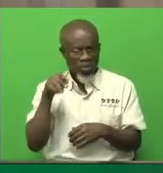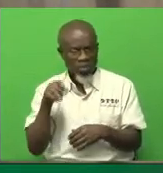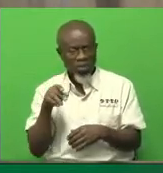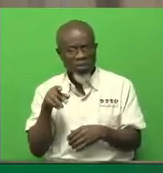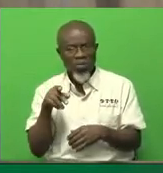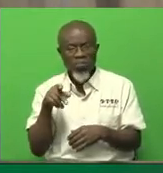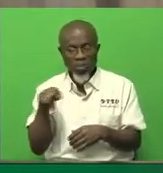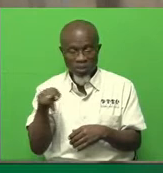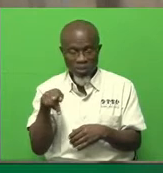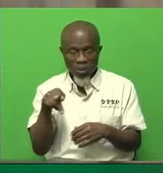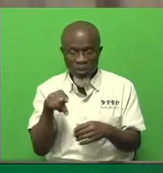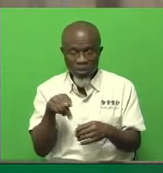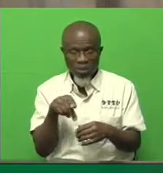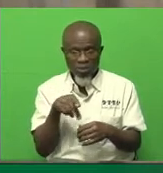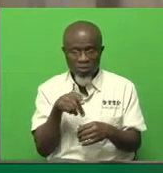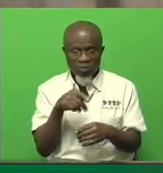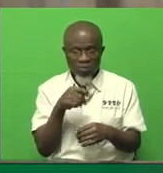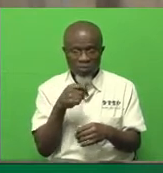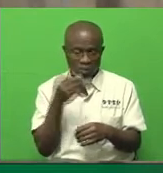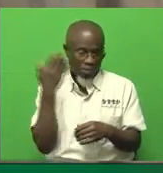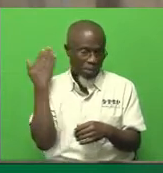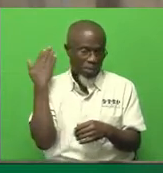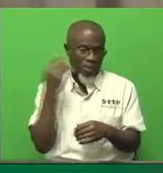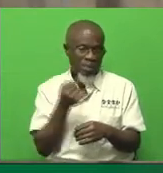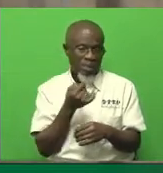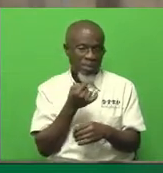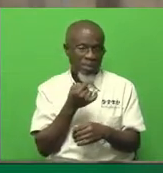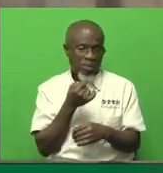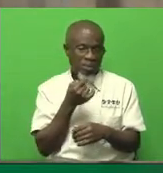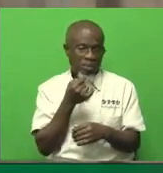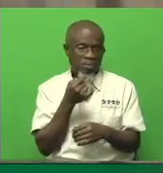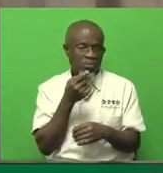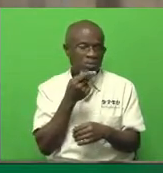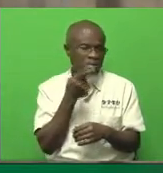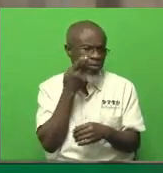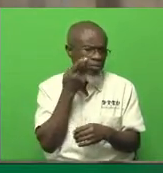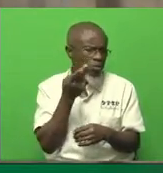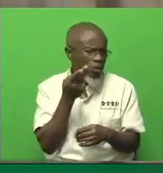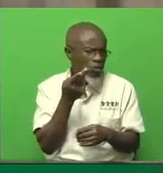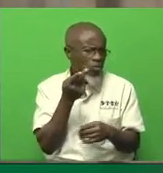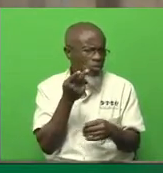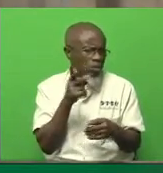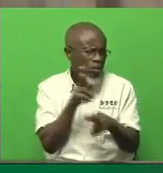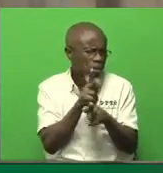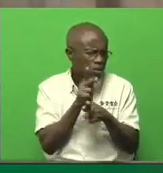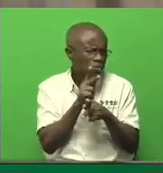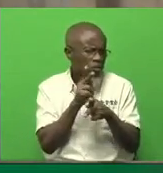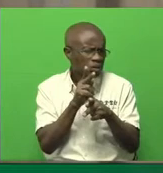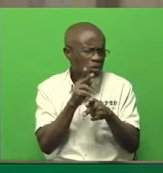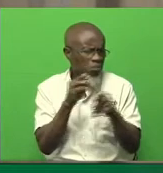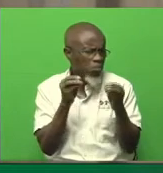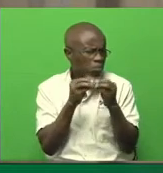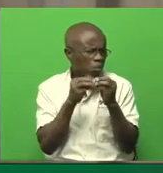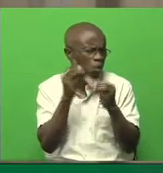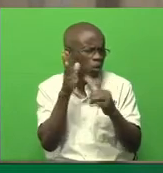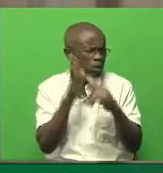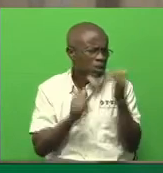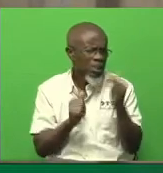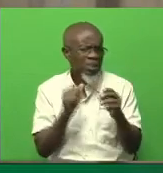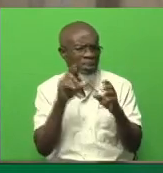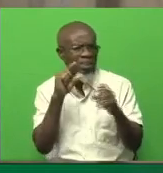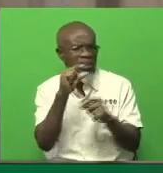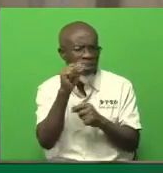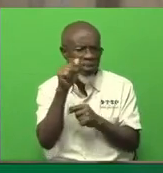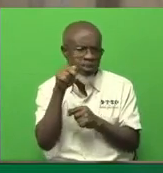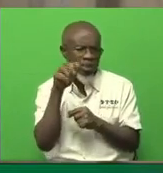at that time looked as well outside of just Kidd and looked at the higher education loan program